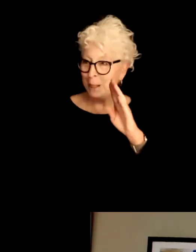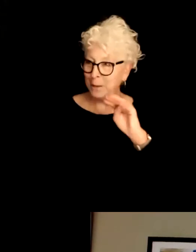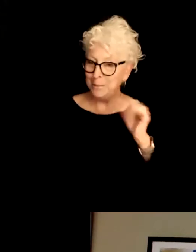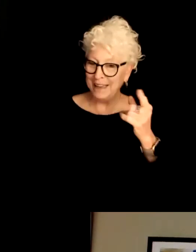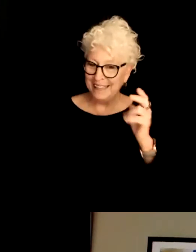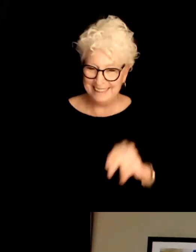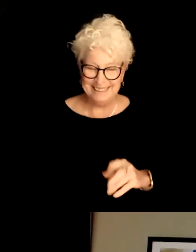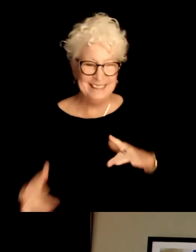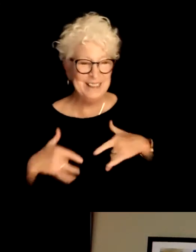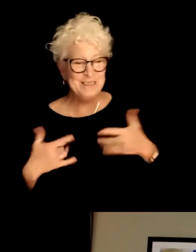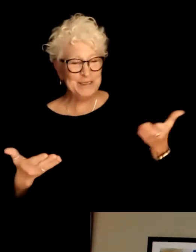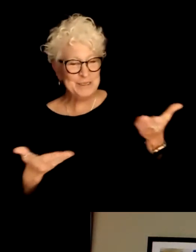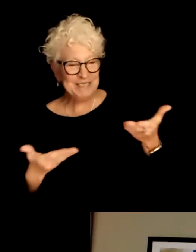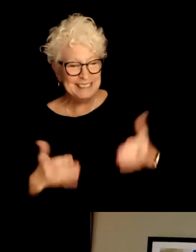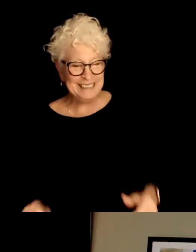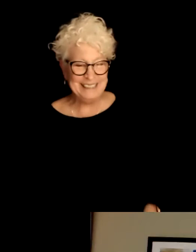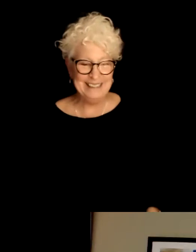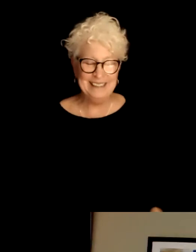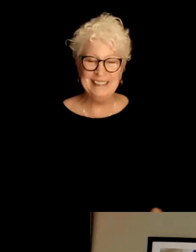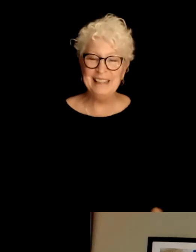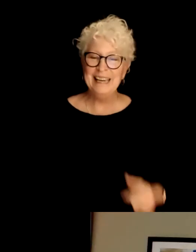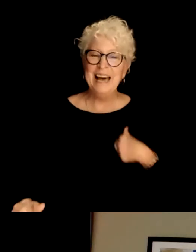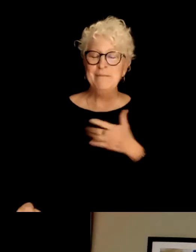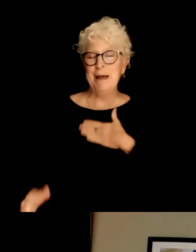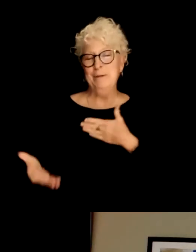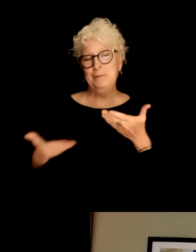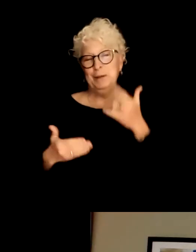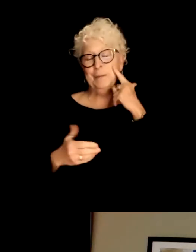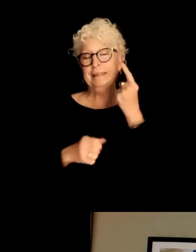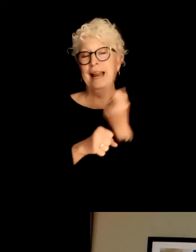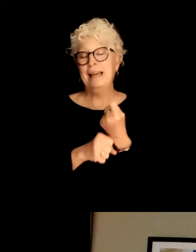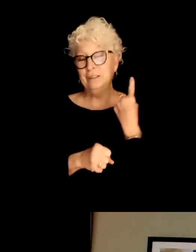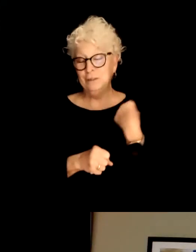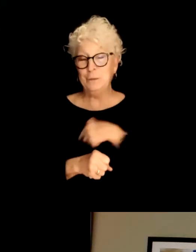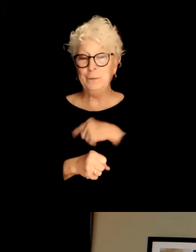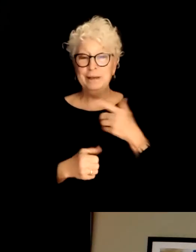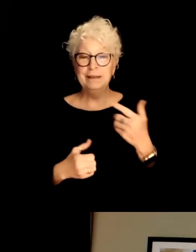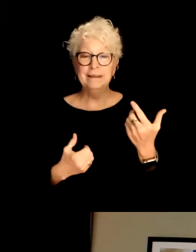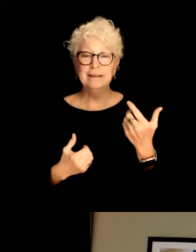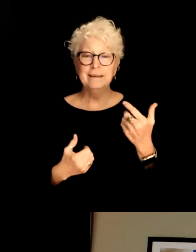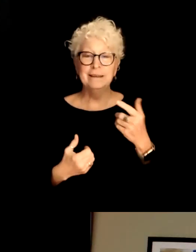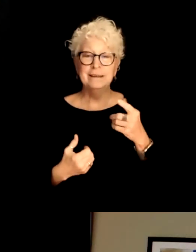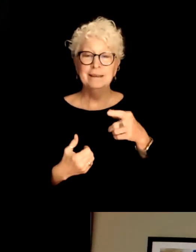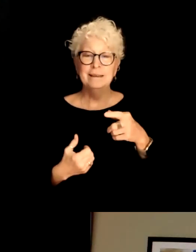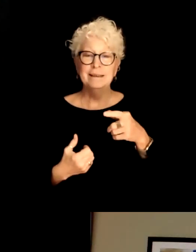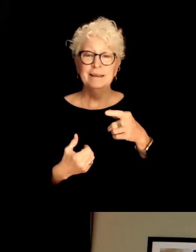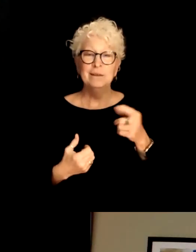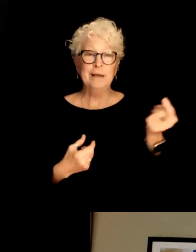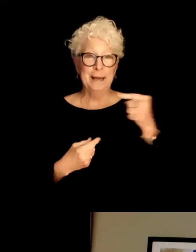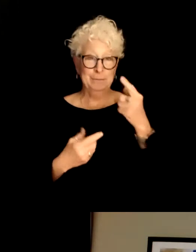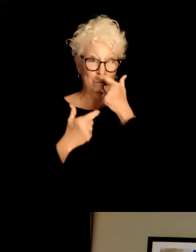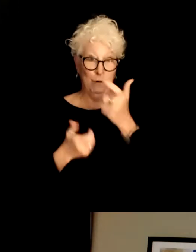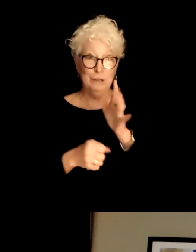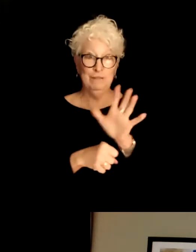happy to be here. And I'm particularly happy to be here because last year when we had, you guys hosted the screening, I